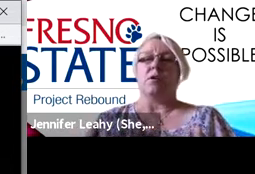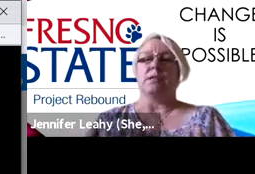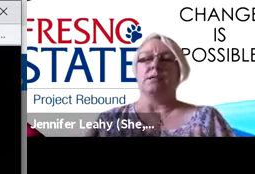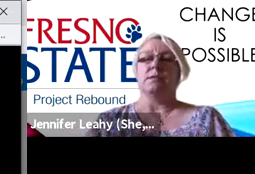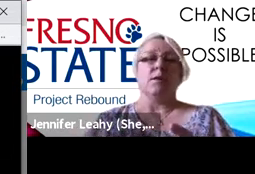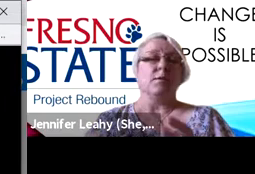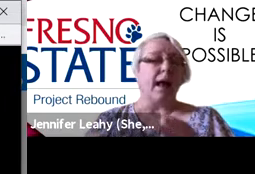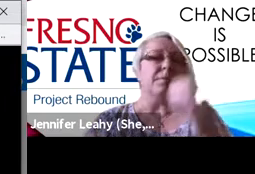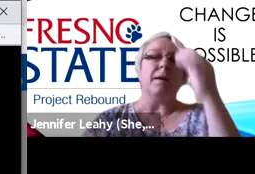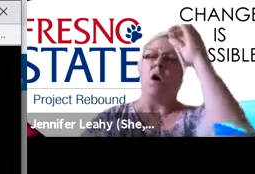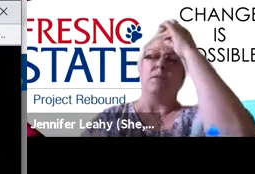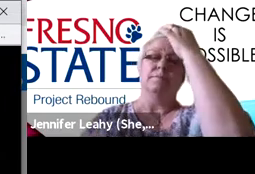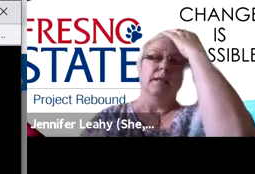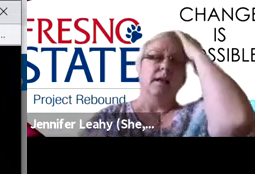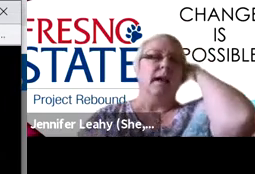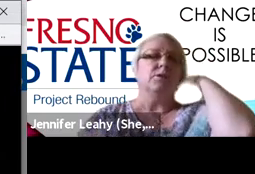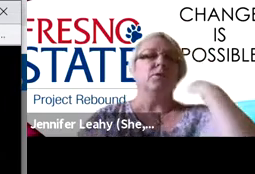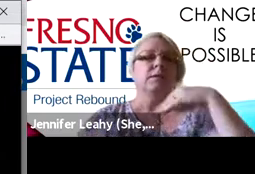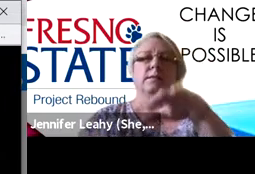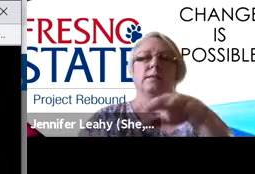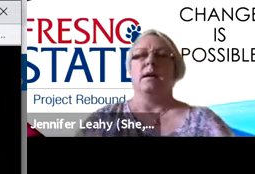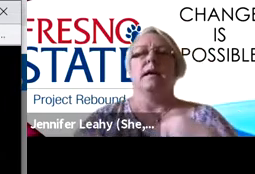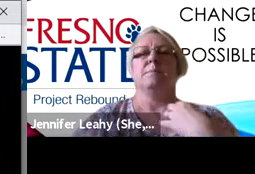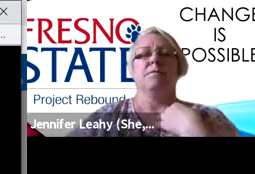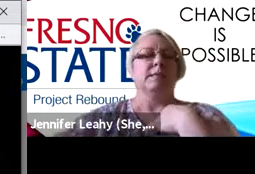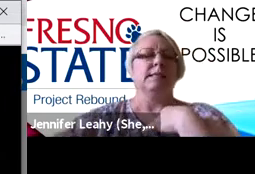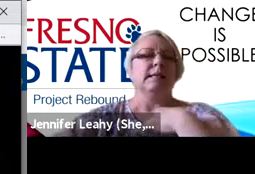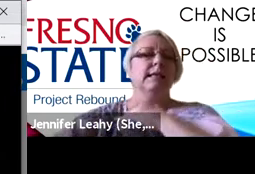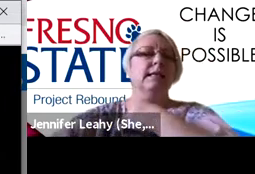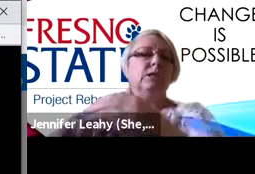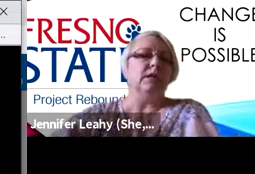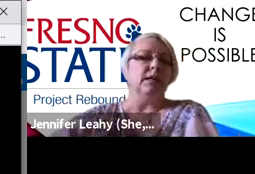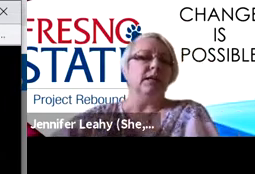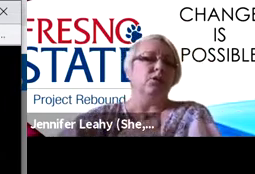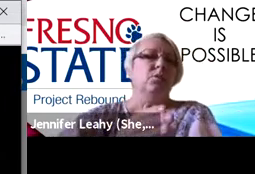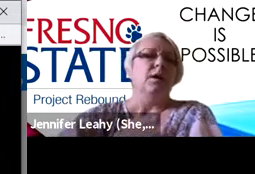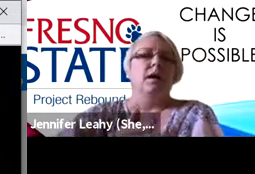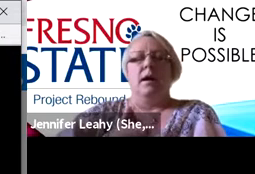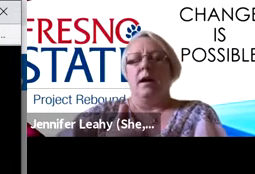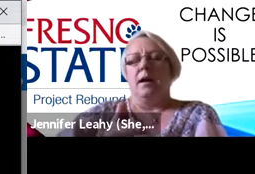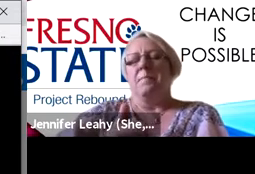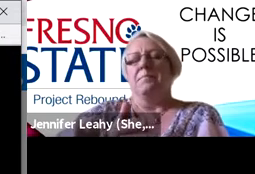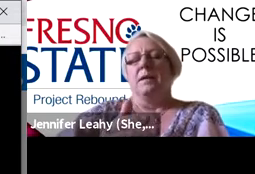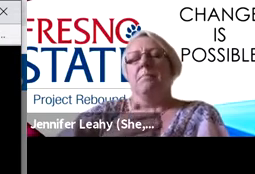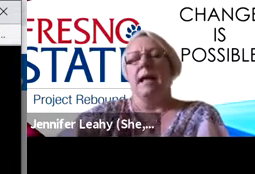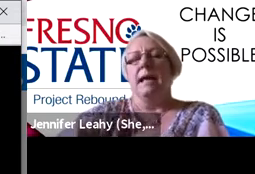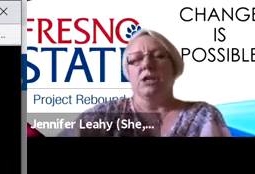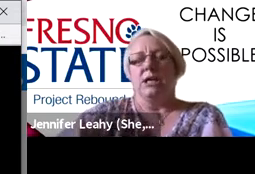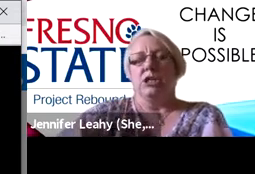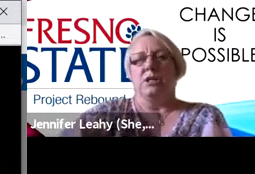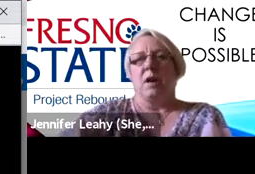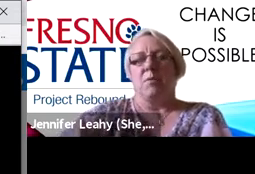for our incarcerated students. They don't have them at all. And so this SB 416 is looking to